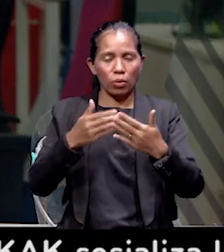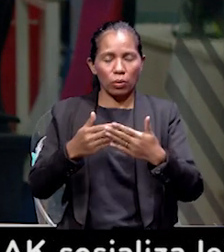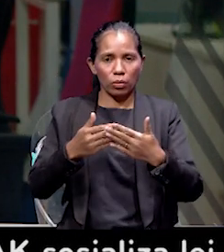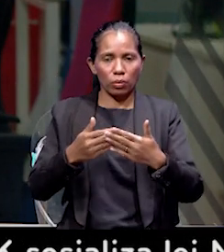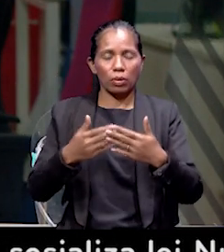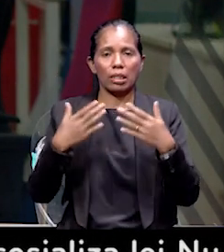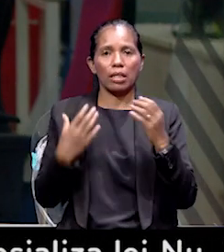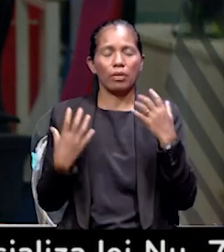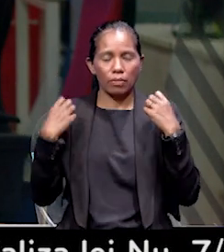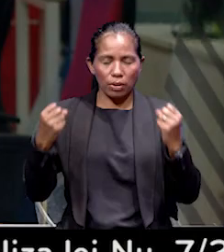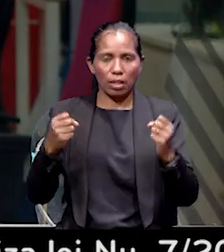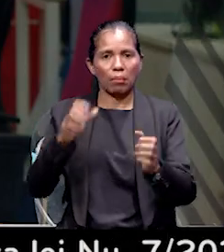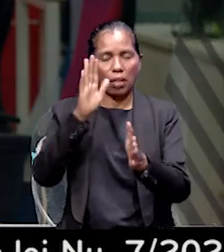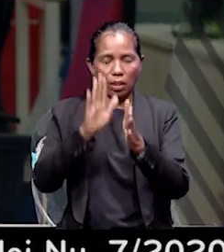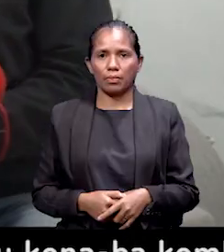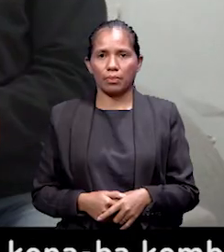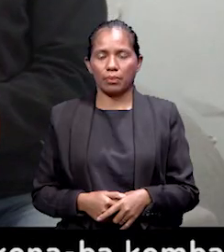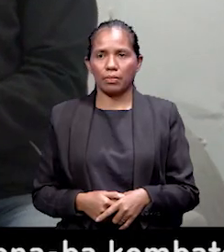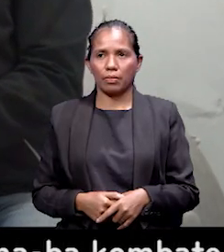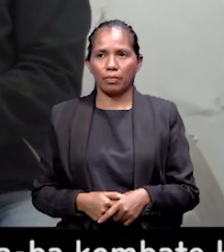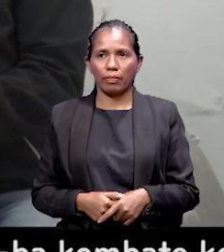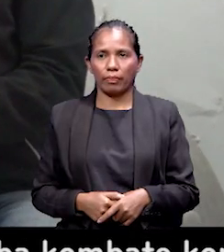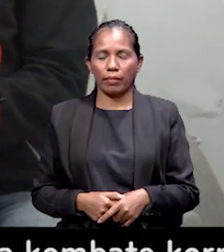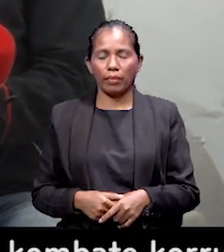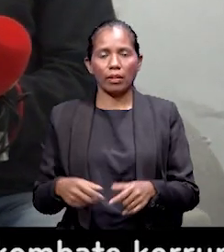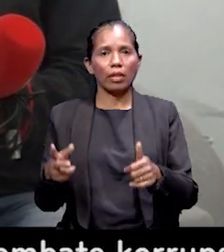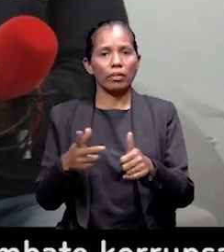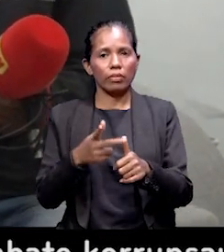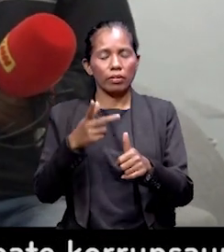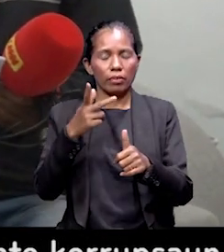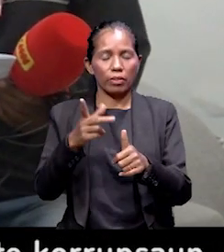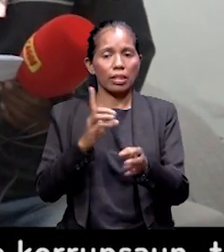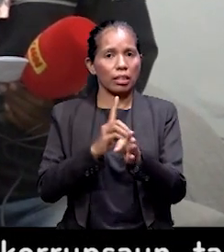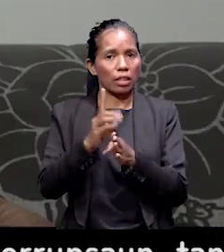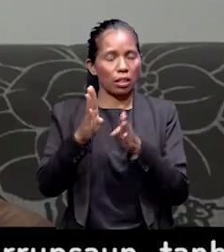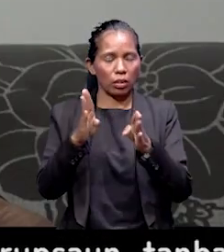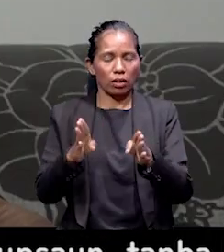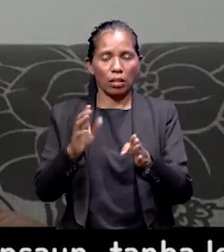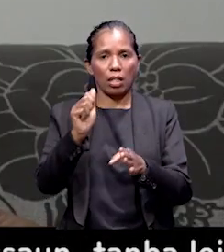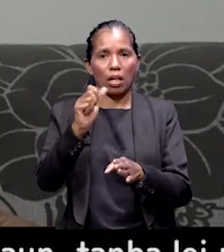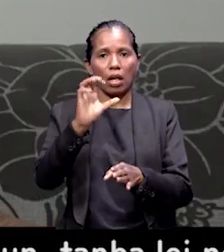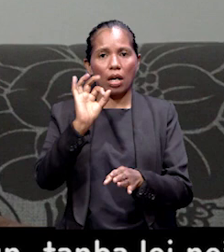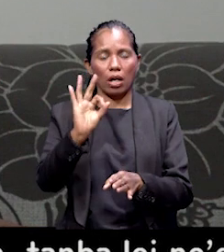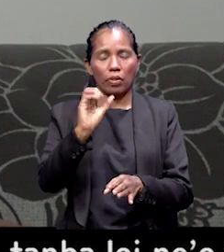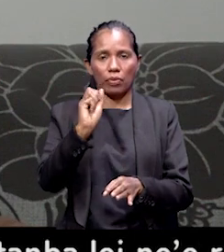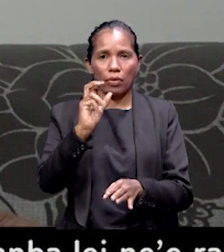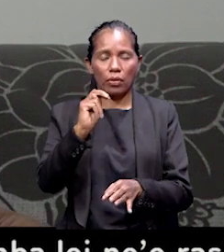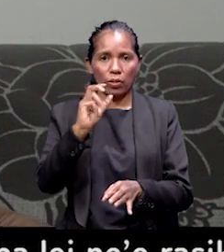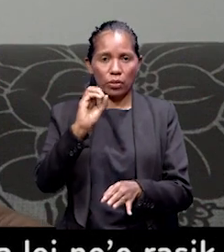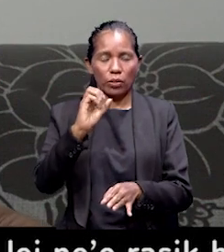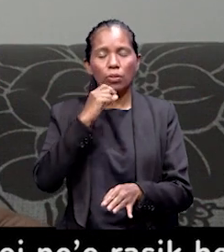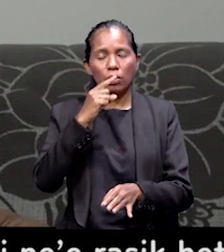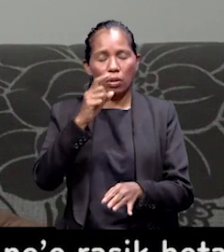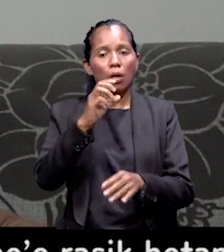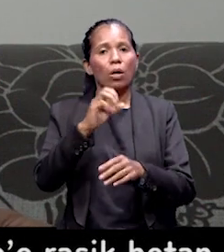hatung numero infetado. Esse reitor pós-graduação no pesquisa Uenteli Afonso de Almeida Hateten, número COVID-19